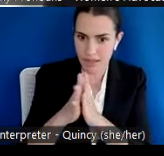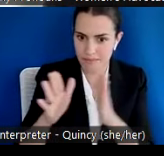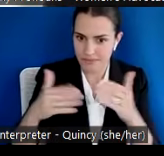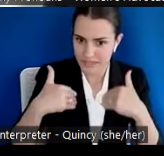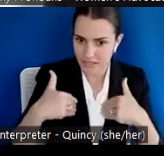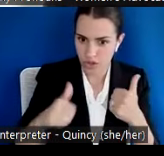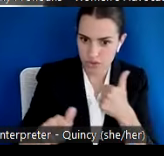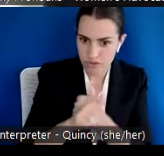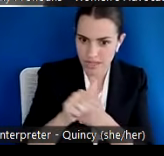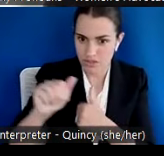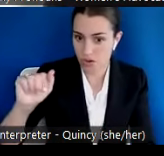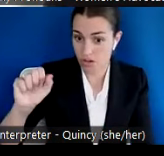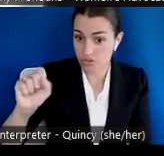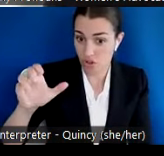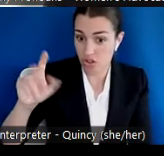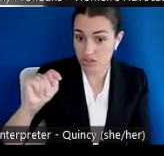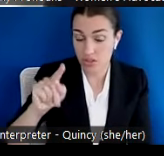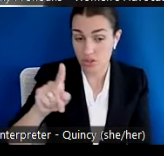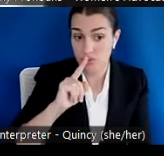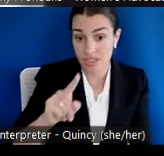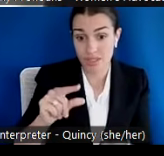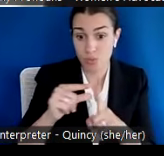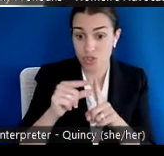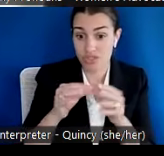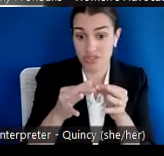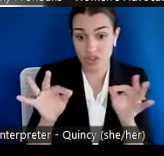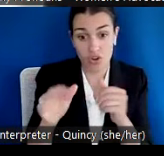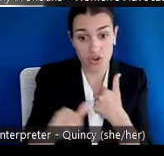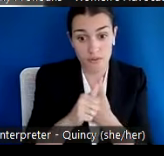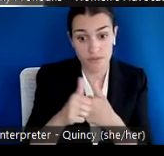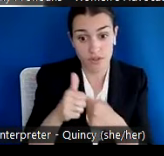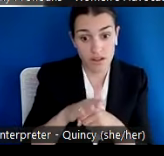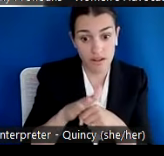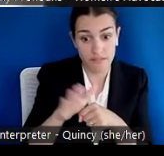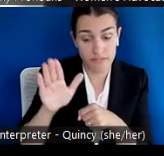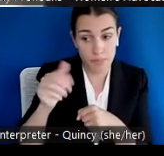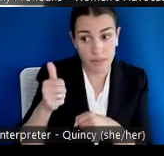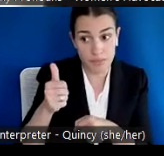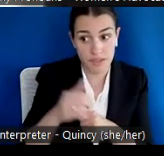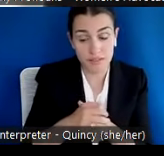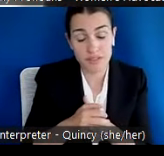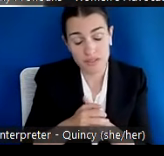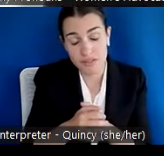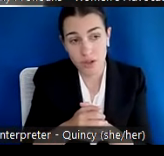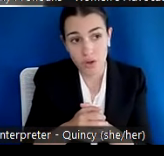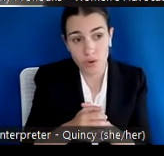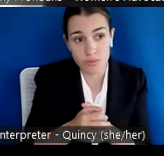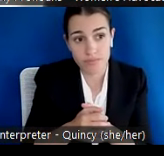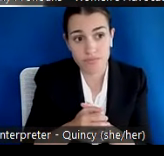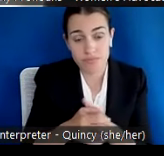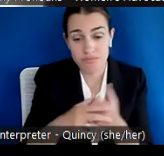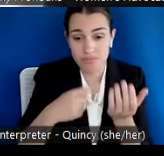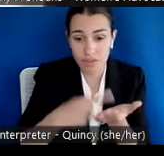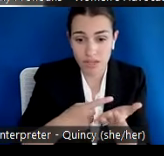that those words are harmful enough in themselves as well too. But kind of referring to external impacts, whether